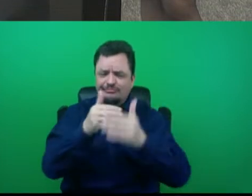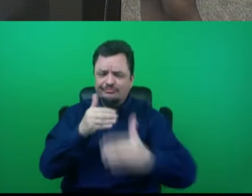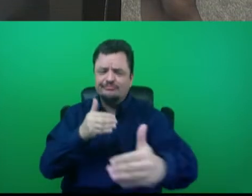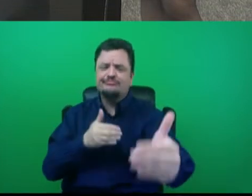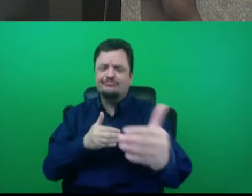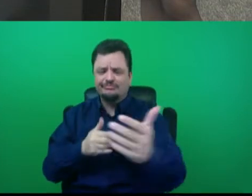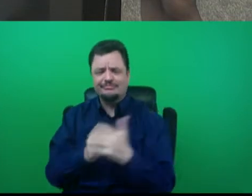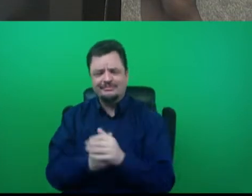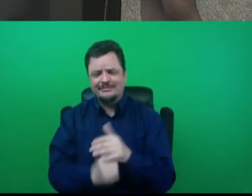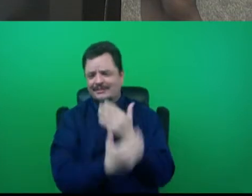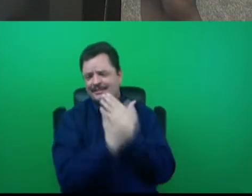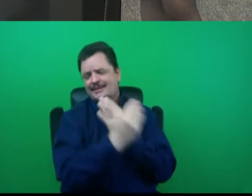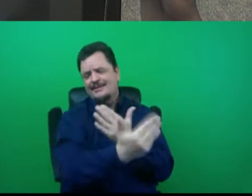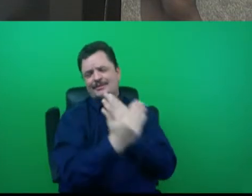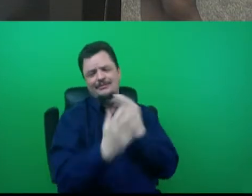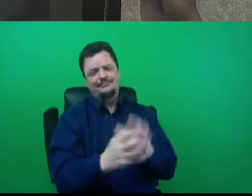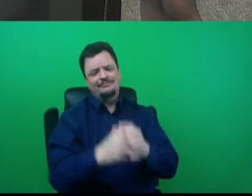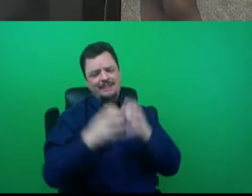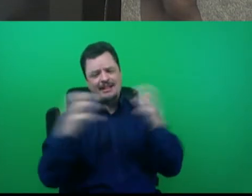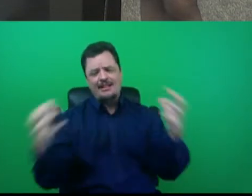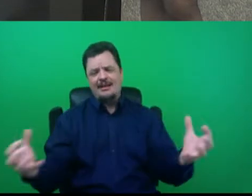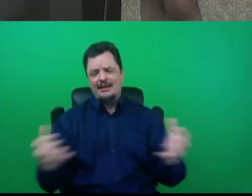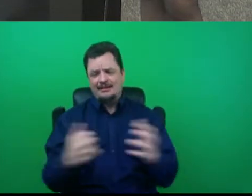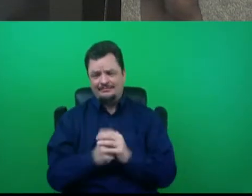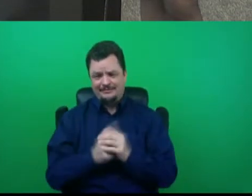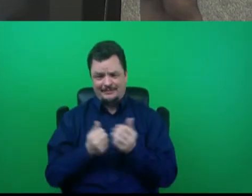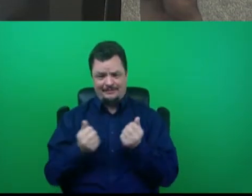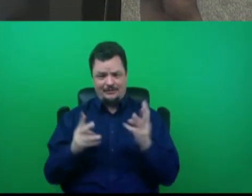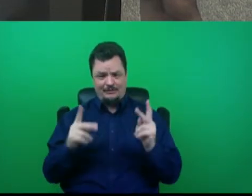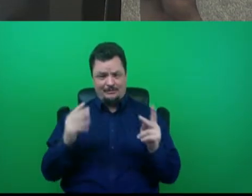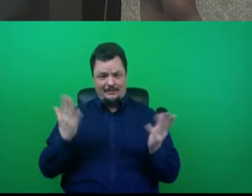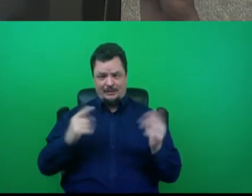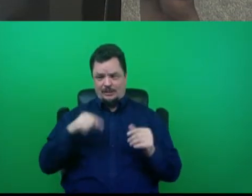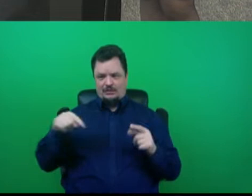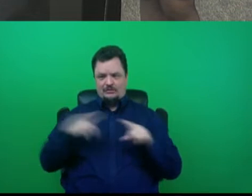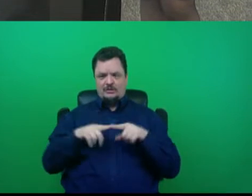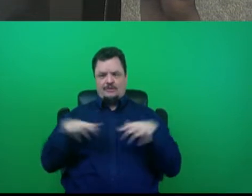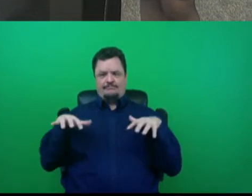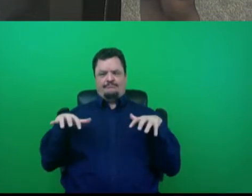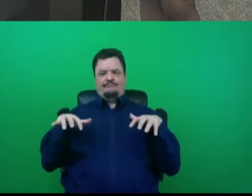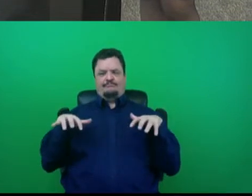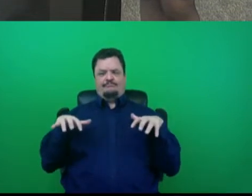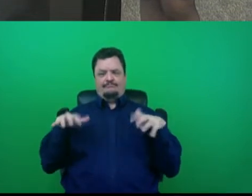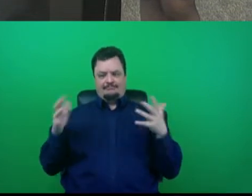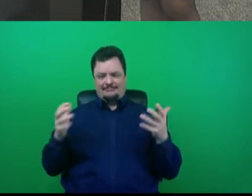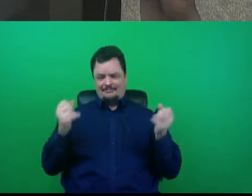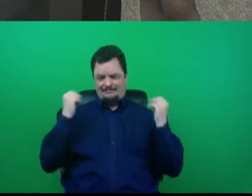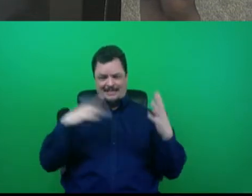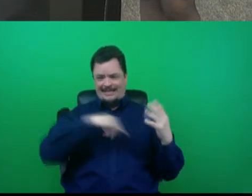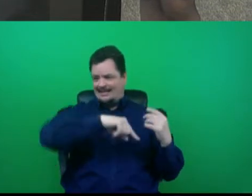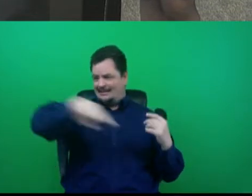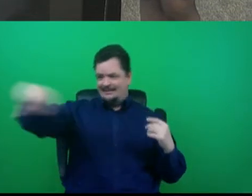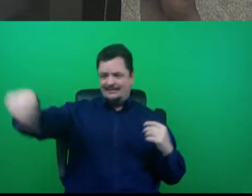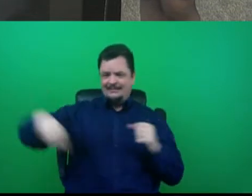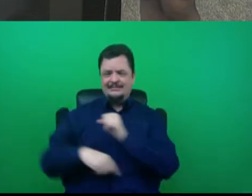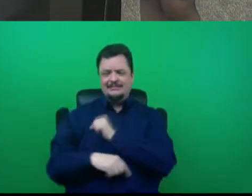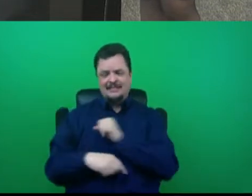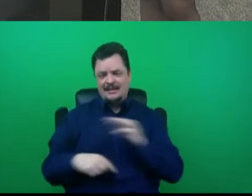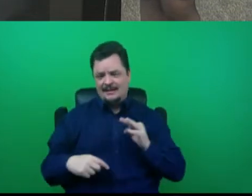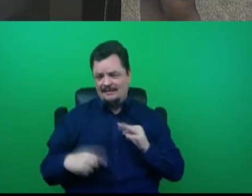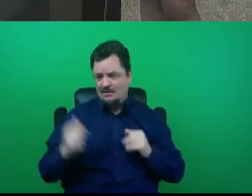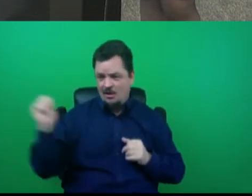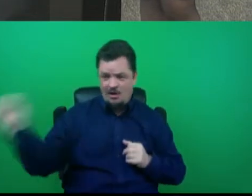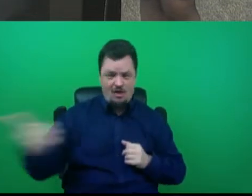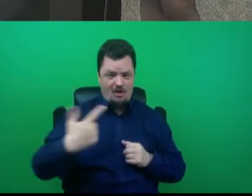We there's only a few here in the audience, but our entire staff, we greatly appreciate you. And I also